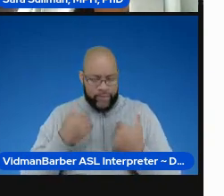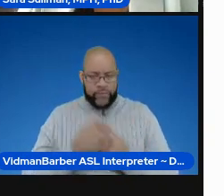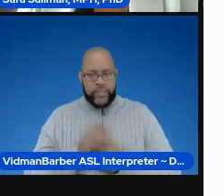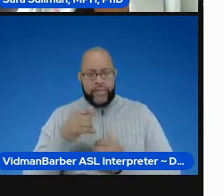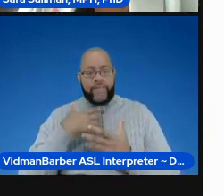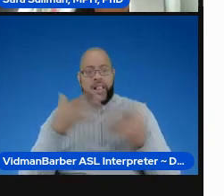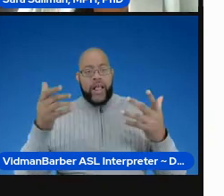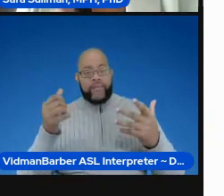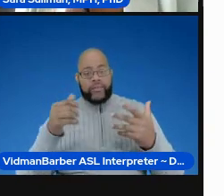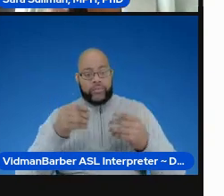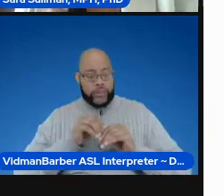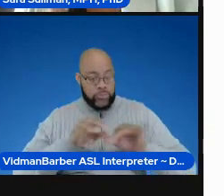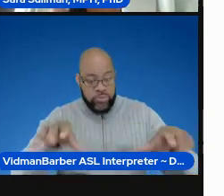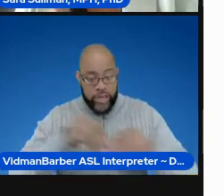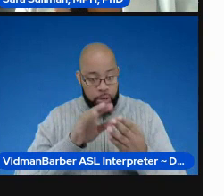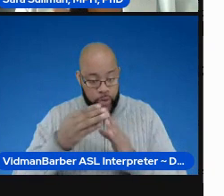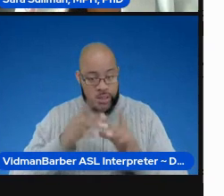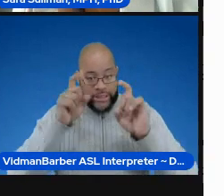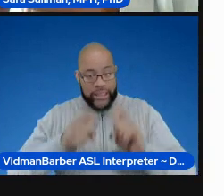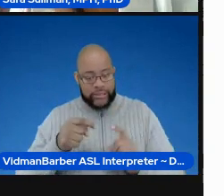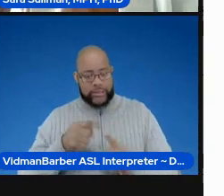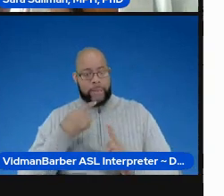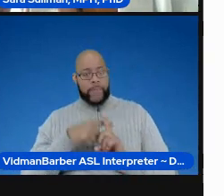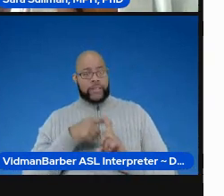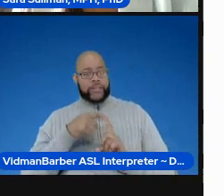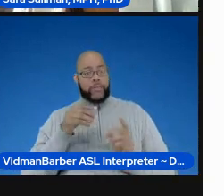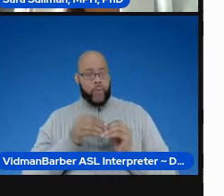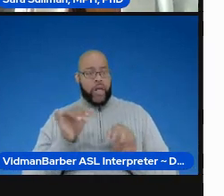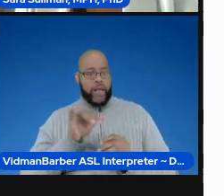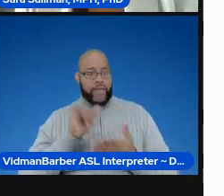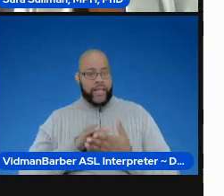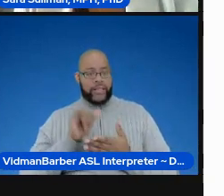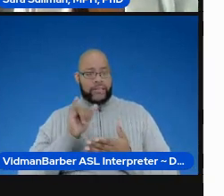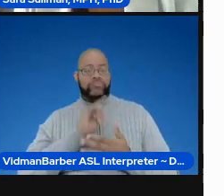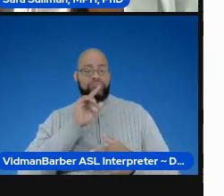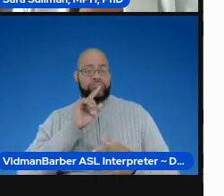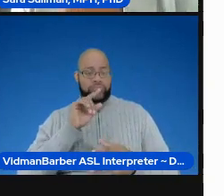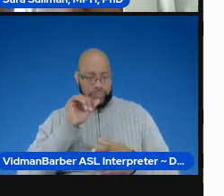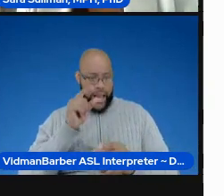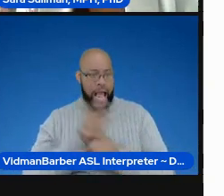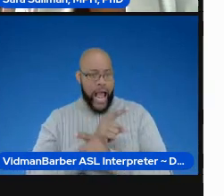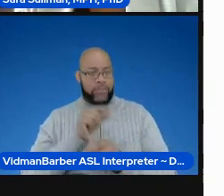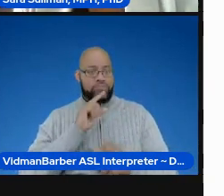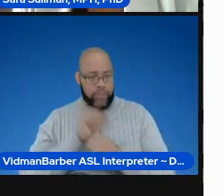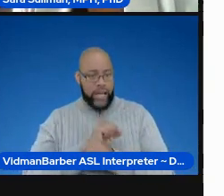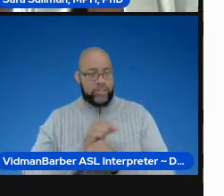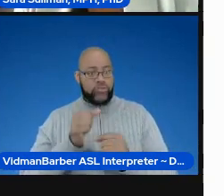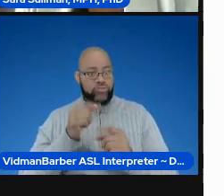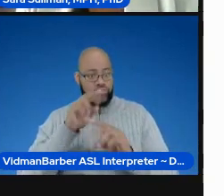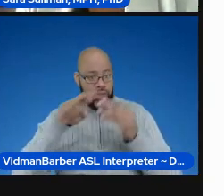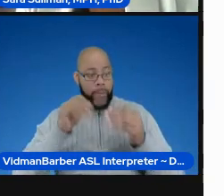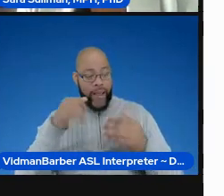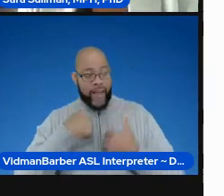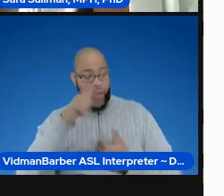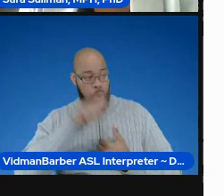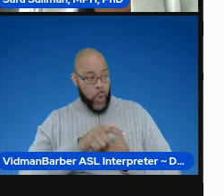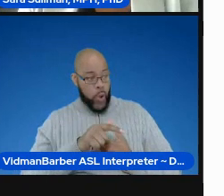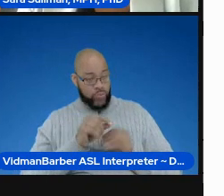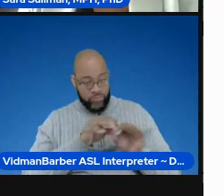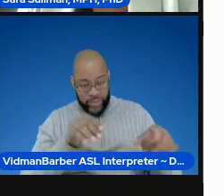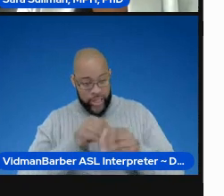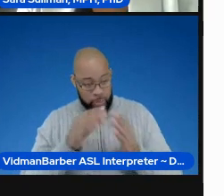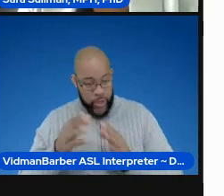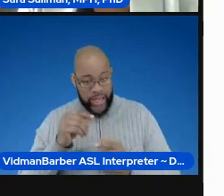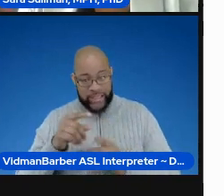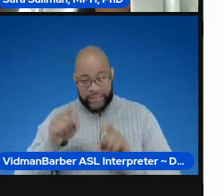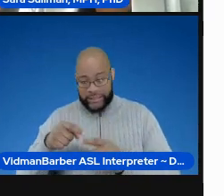lot of transmission in the community and a test comes out positive, it's more likely that this is an accurate result. However, if you have lower transmission in the community and the